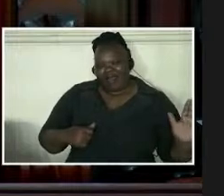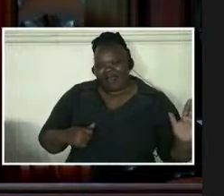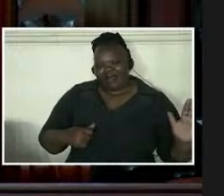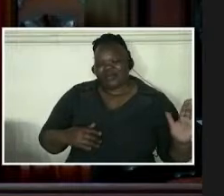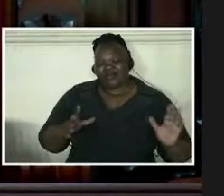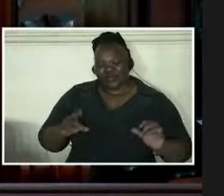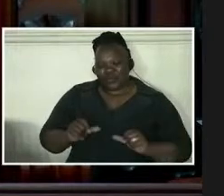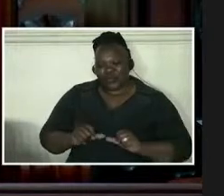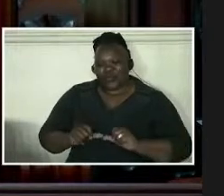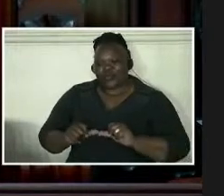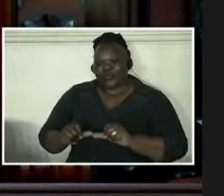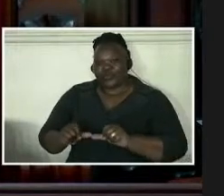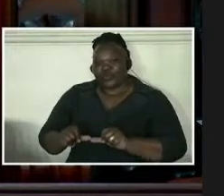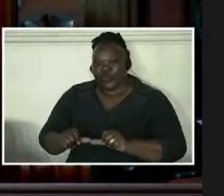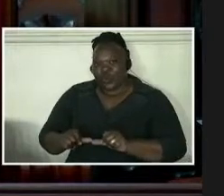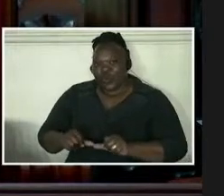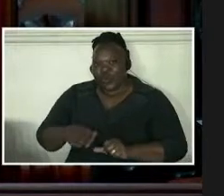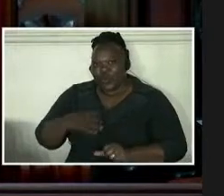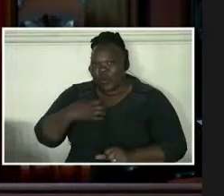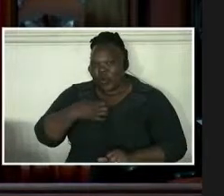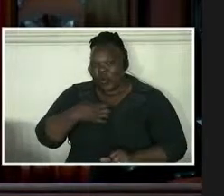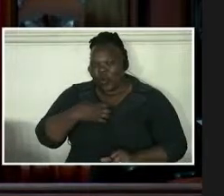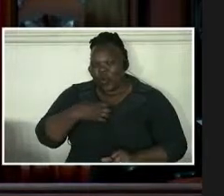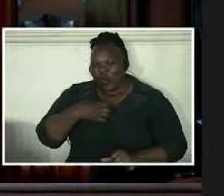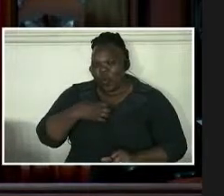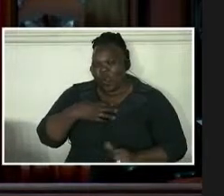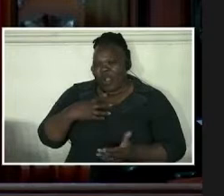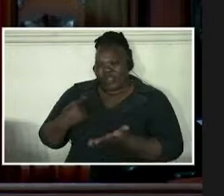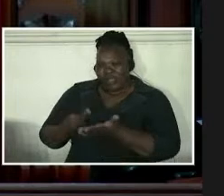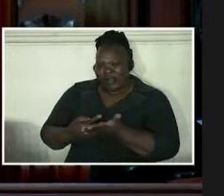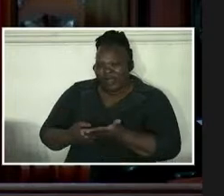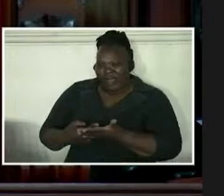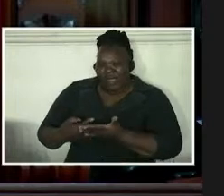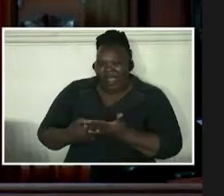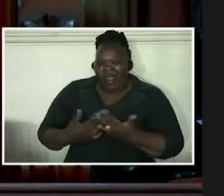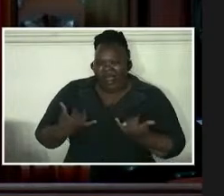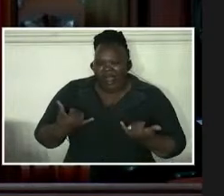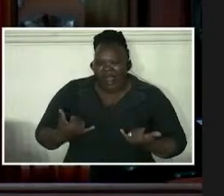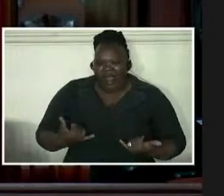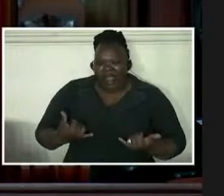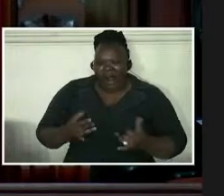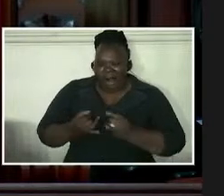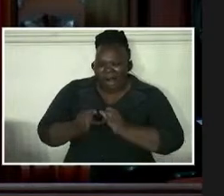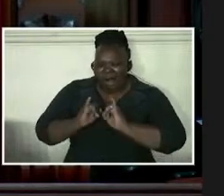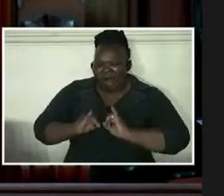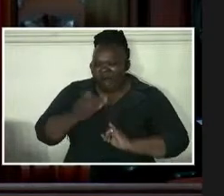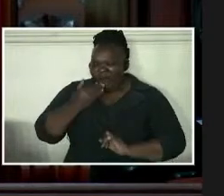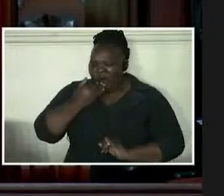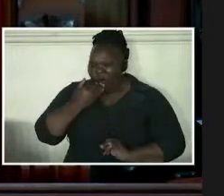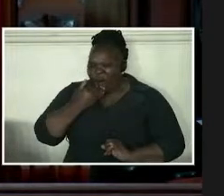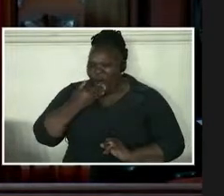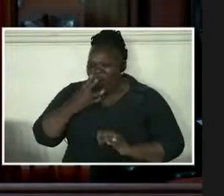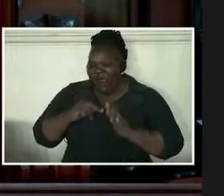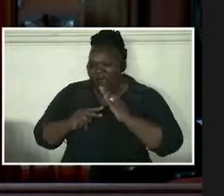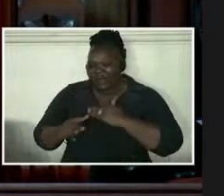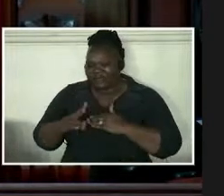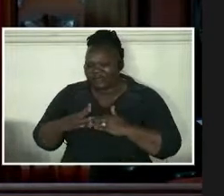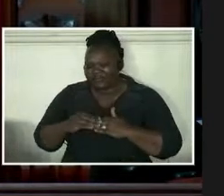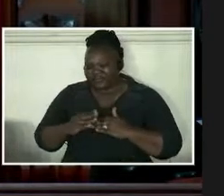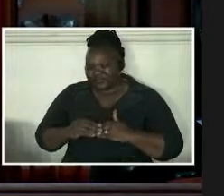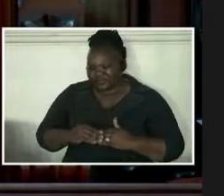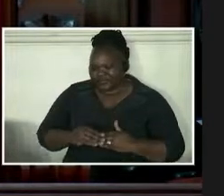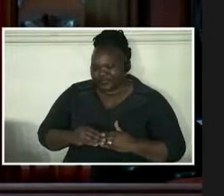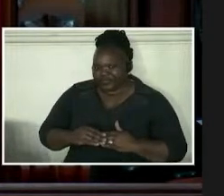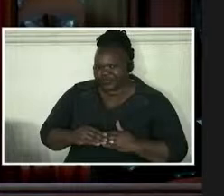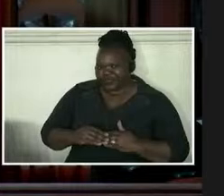we are continuing with our own debate we are now inviting the honorable member